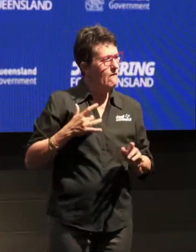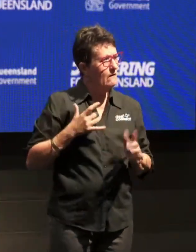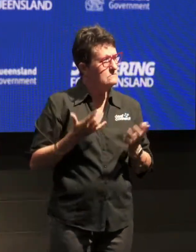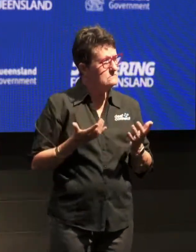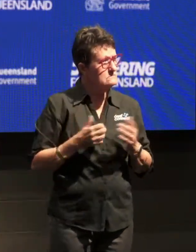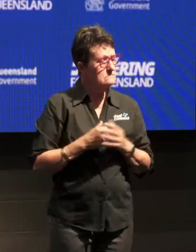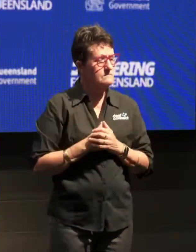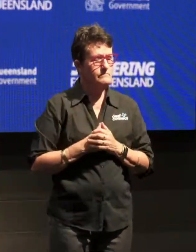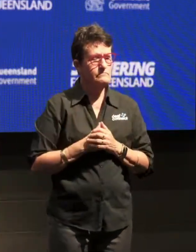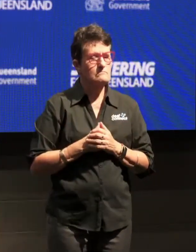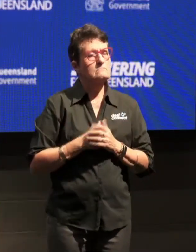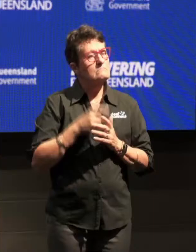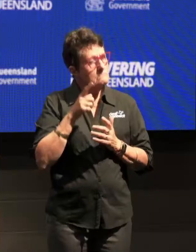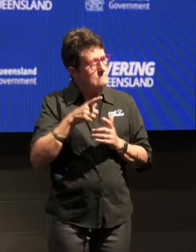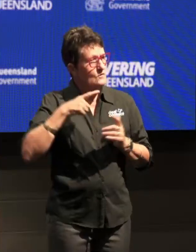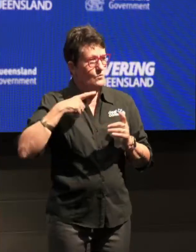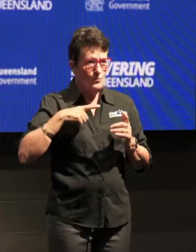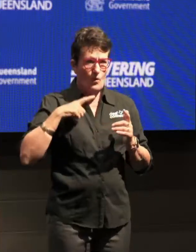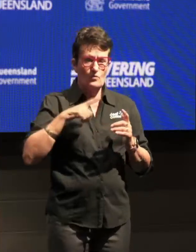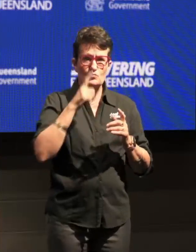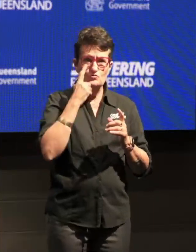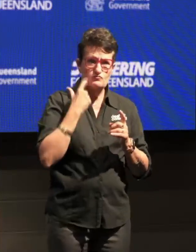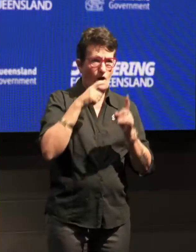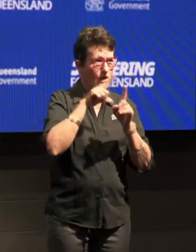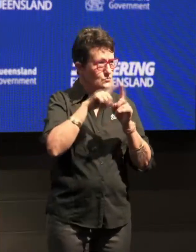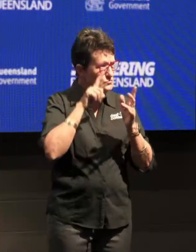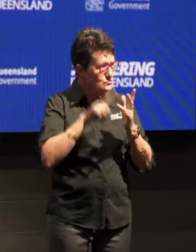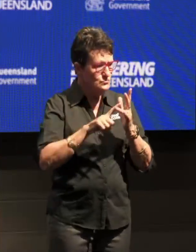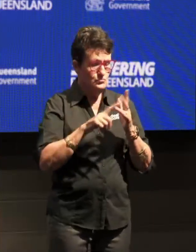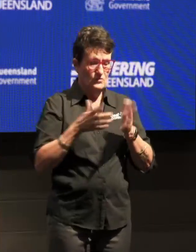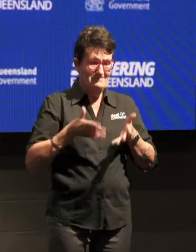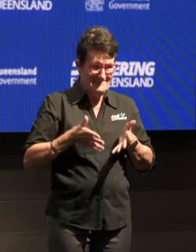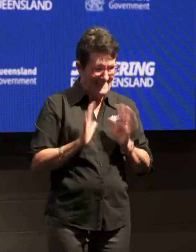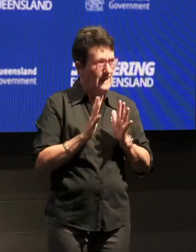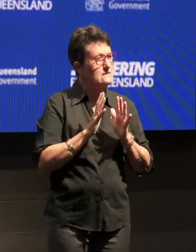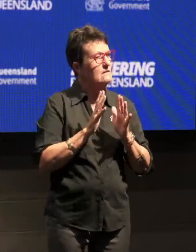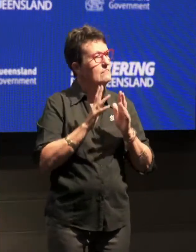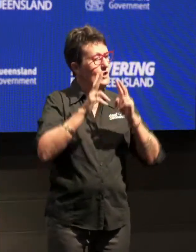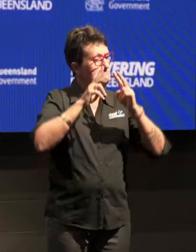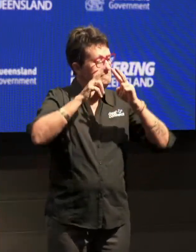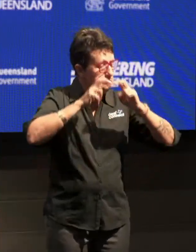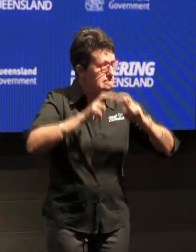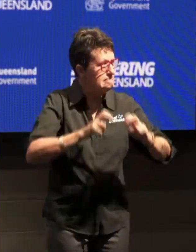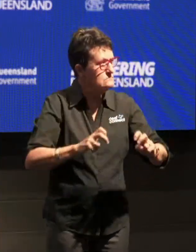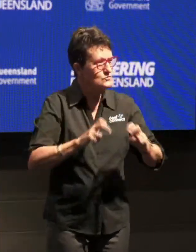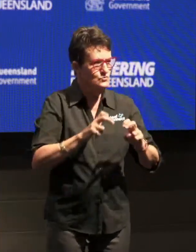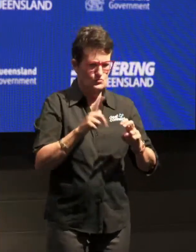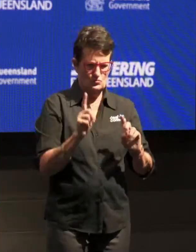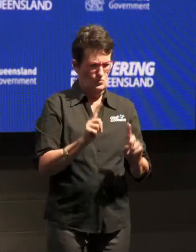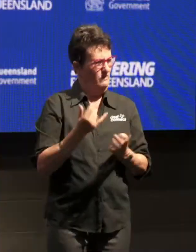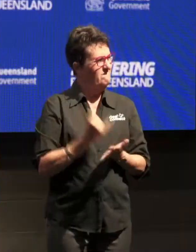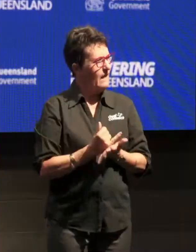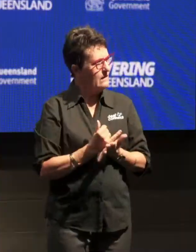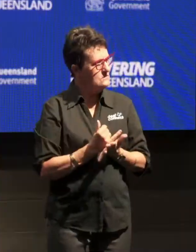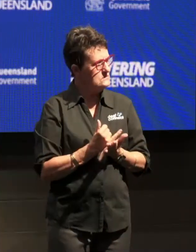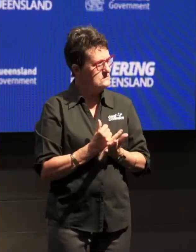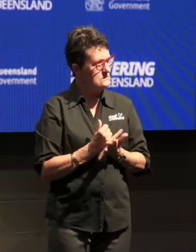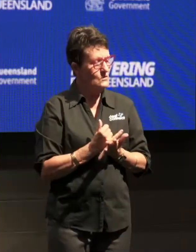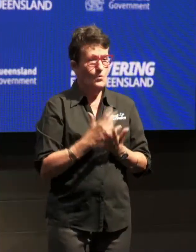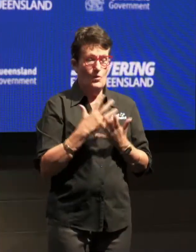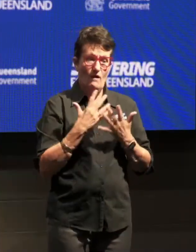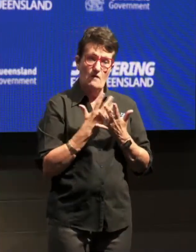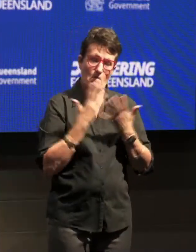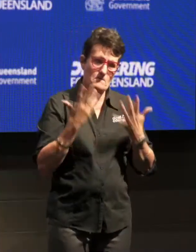So this is what we're doing. We have implemented that Royal Commission to get to the bottom of the failings. We've given the single